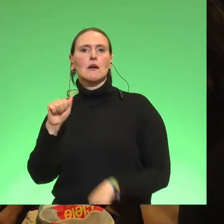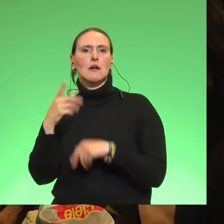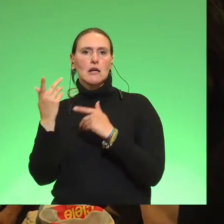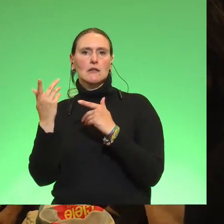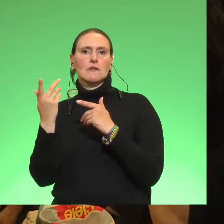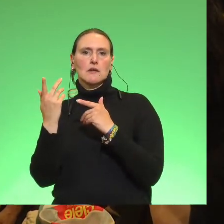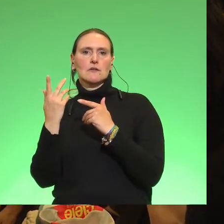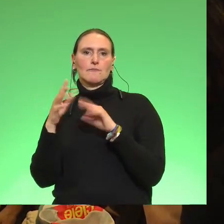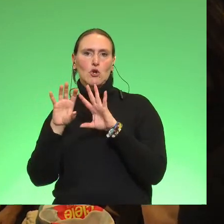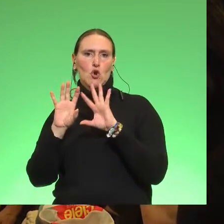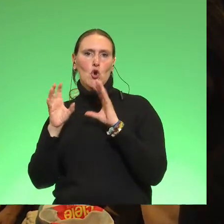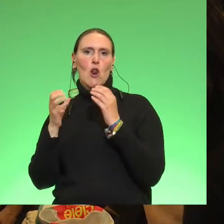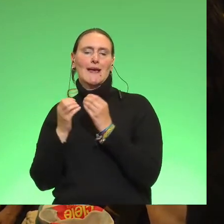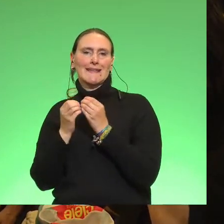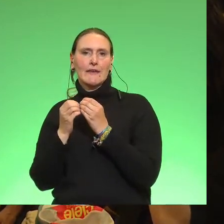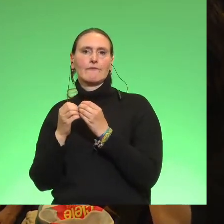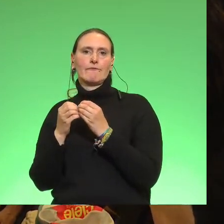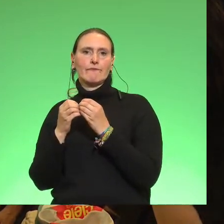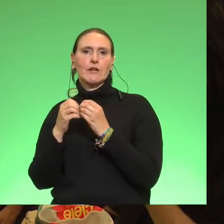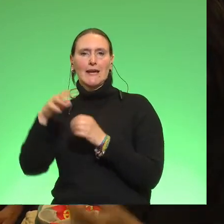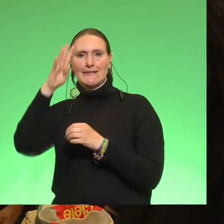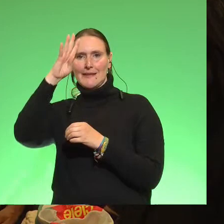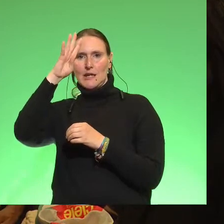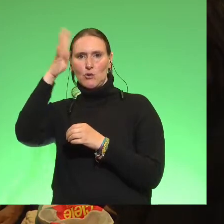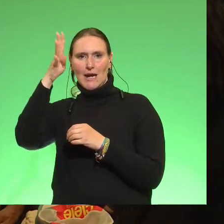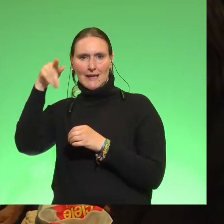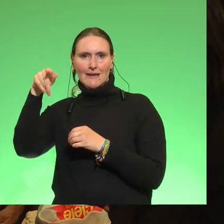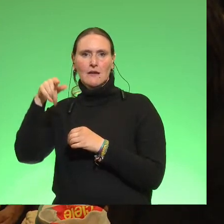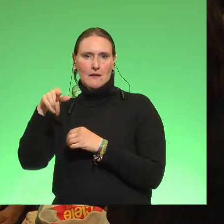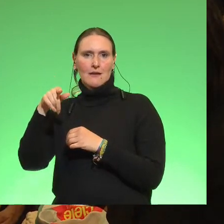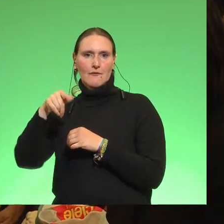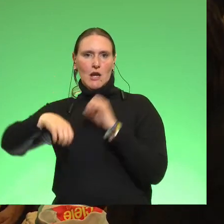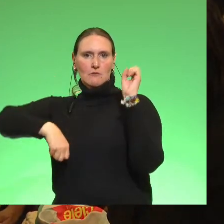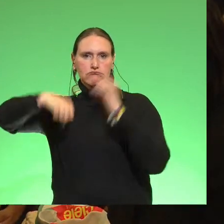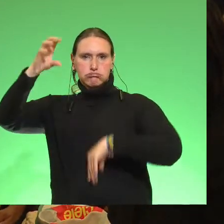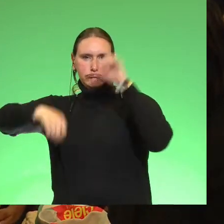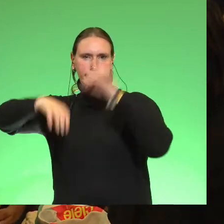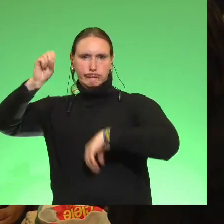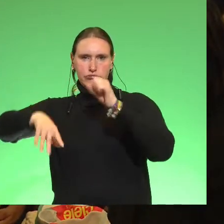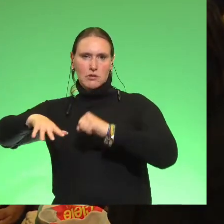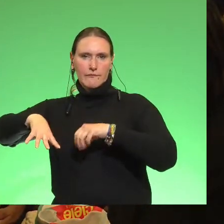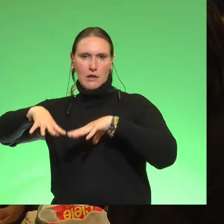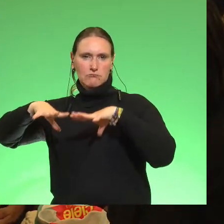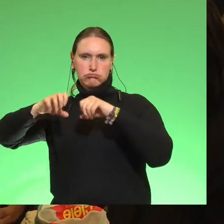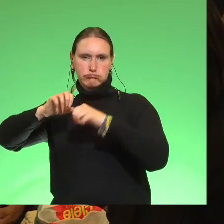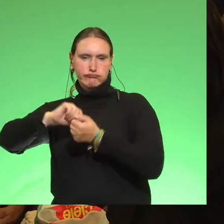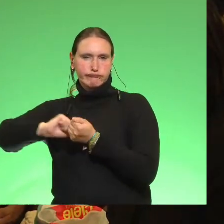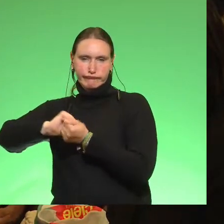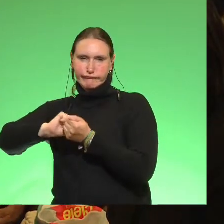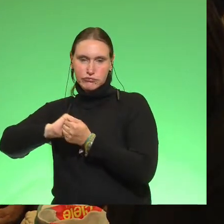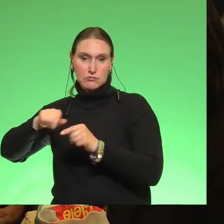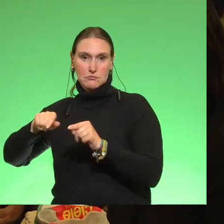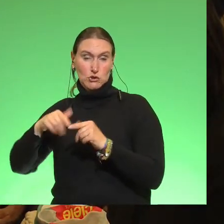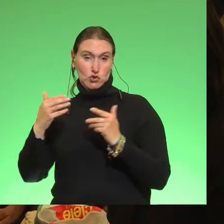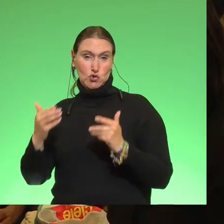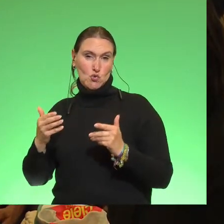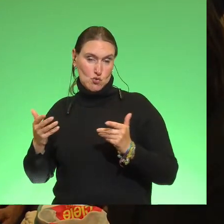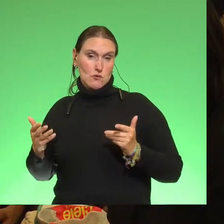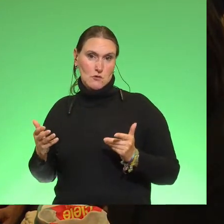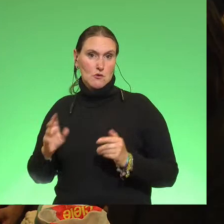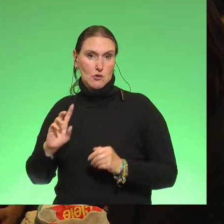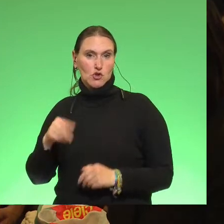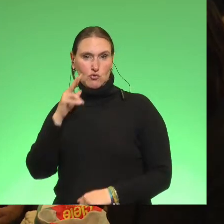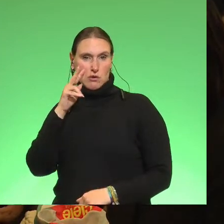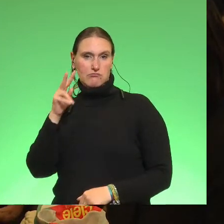Baghdad, talking about the bombings and how it is to experience that. Isn't it that simple? The controversies that